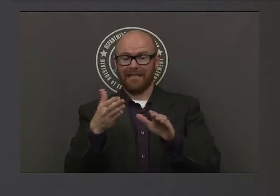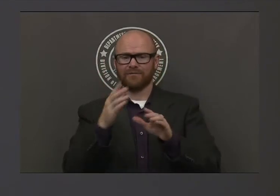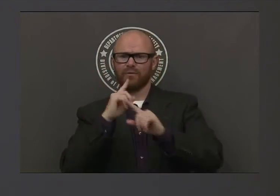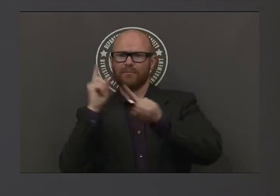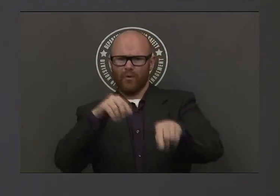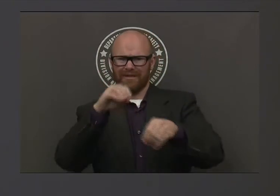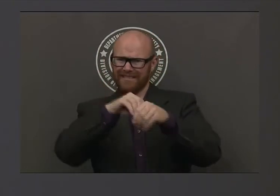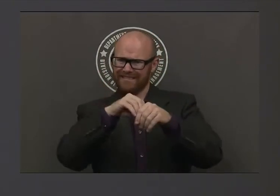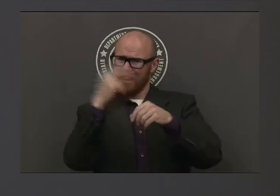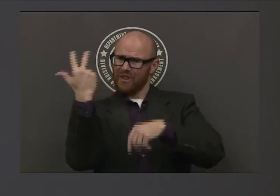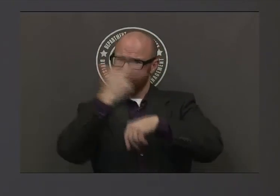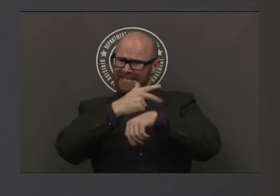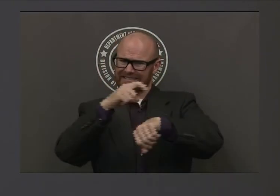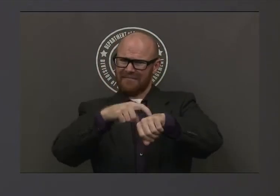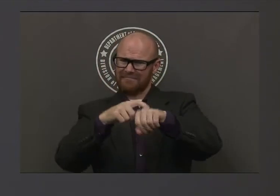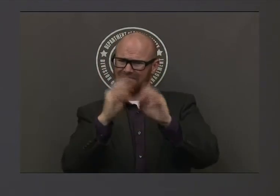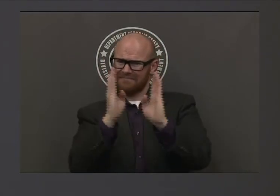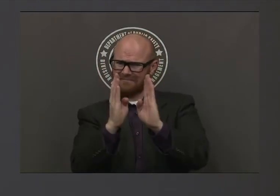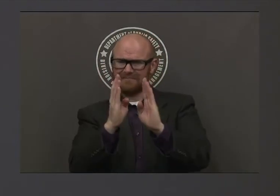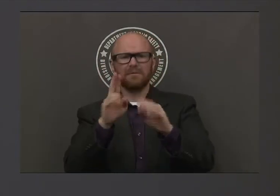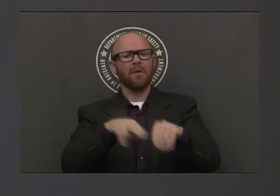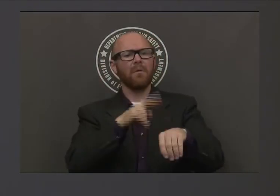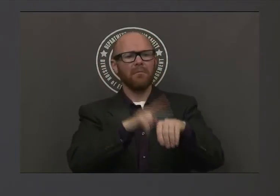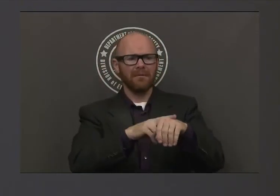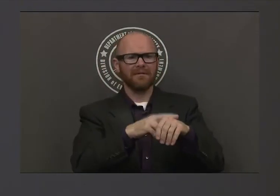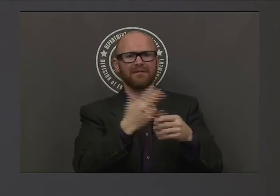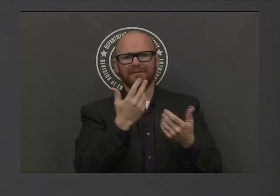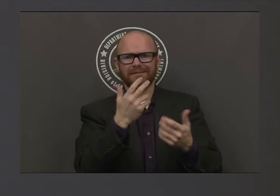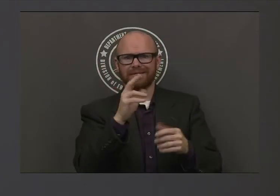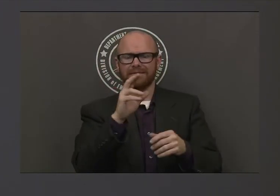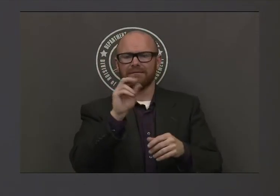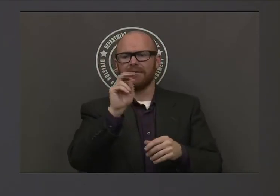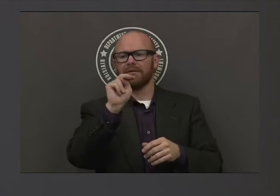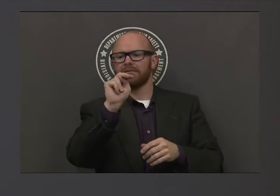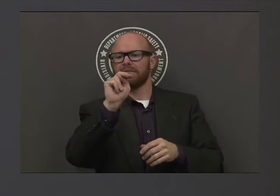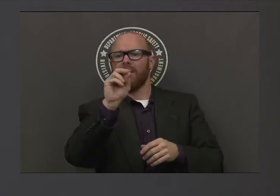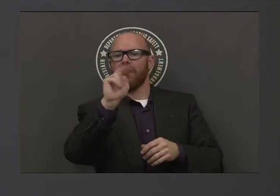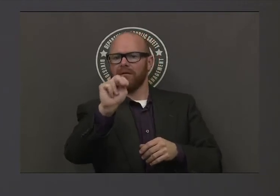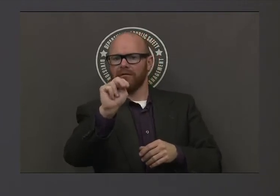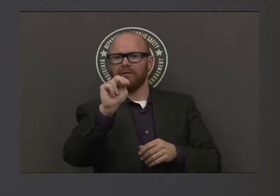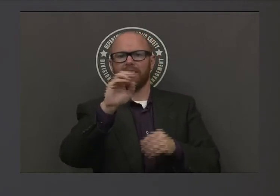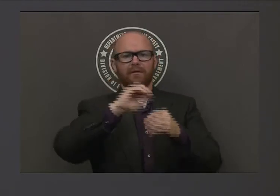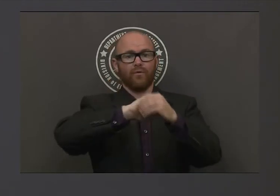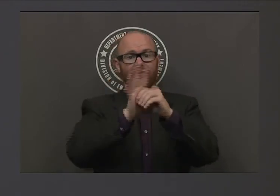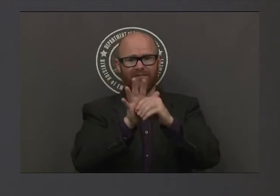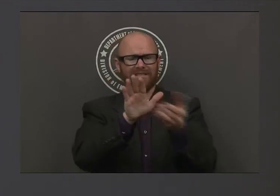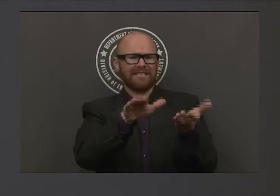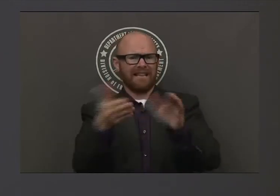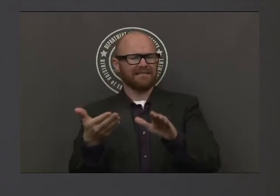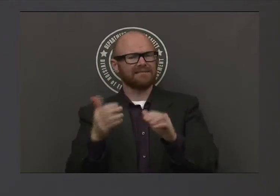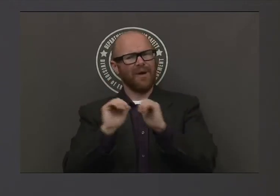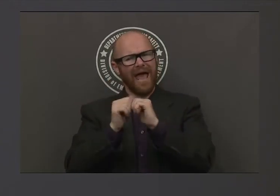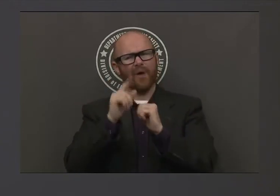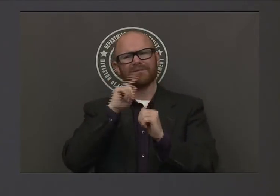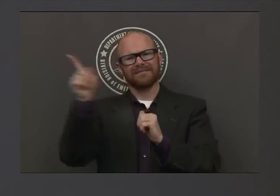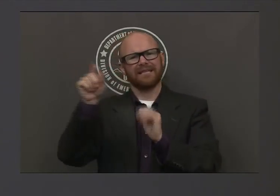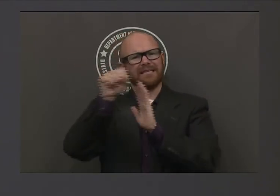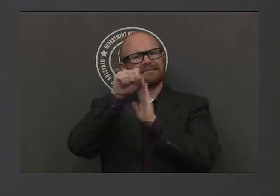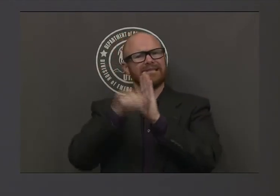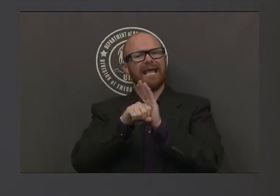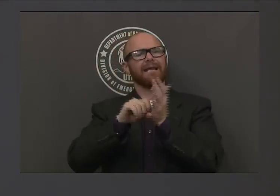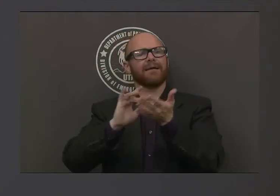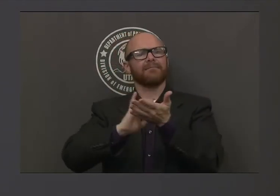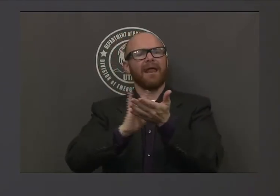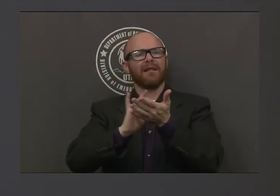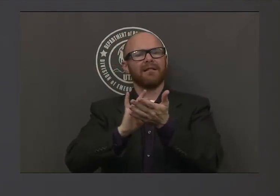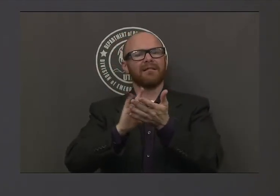days, in addition to our normal non-COVID deaths, I was curious how the state medical examiner's office